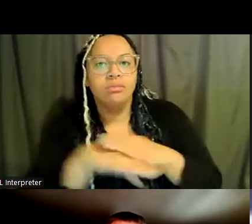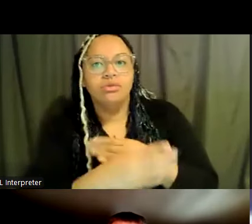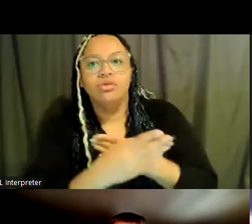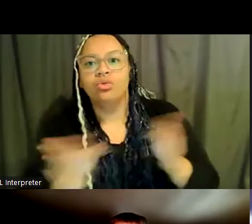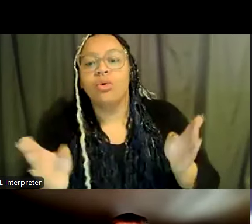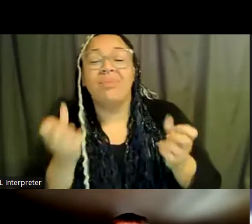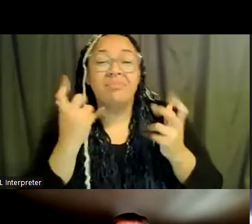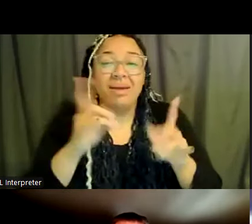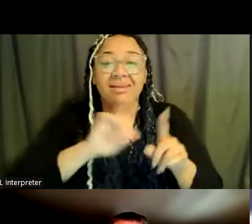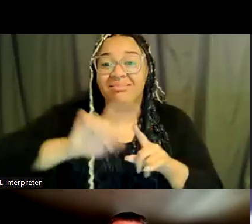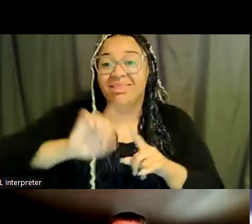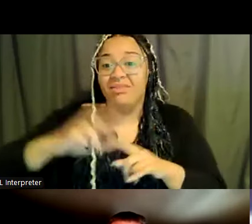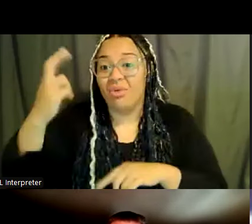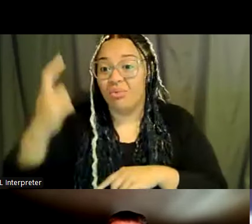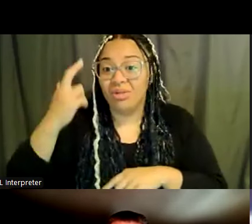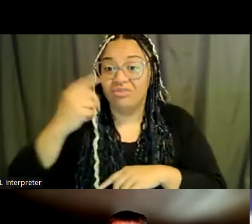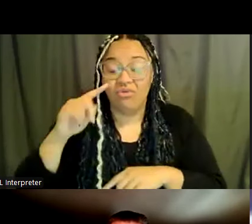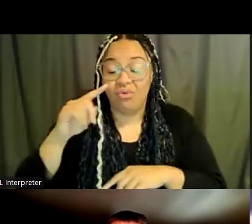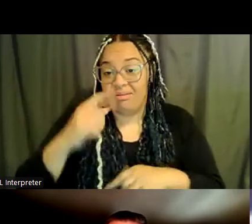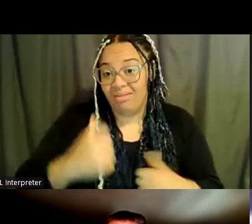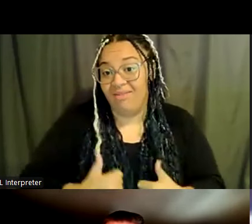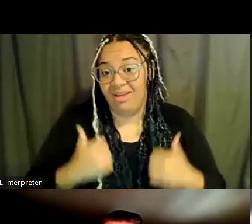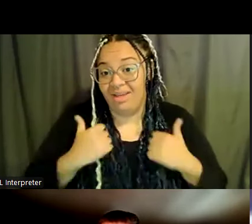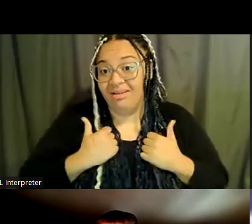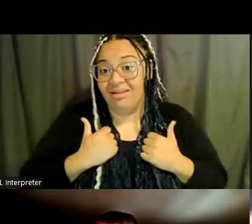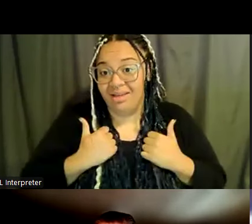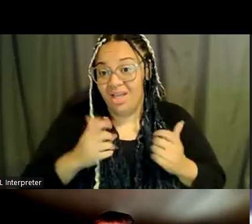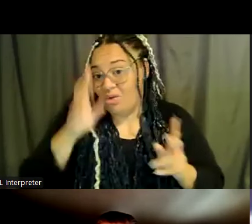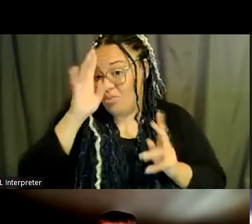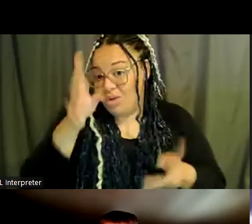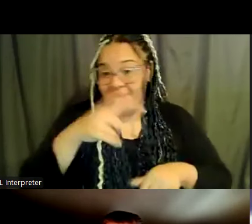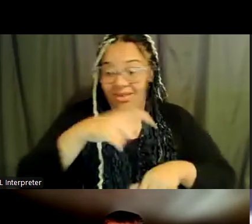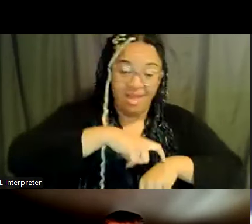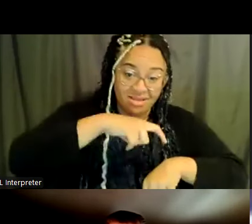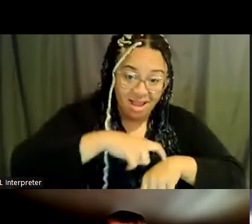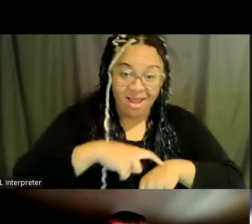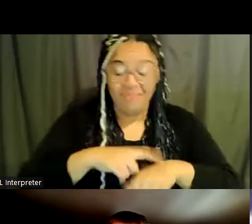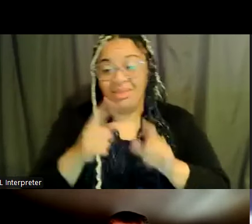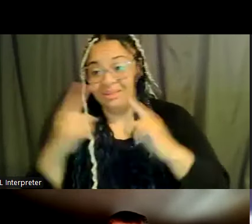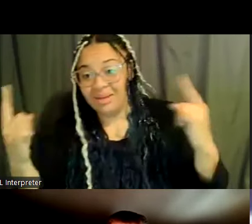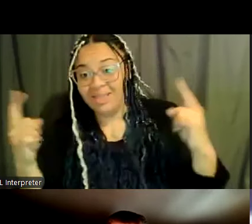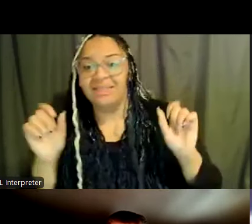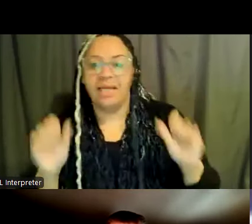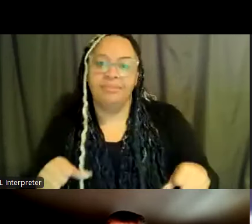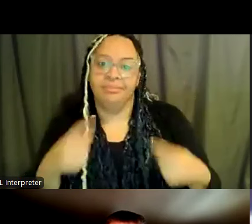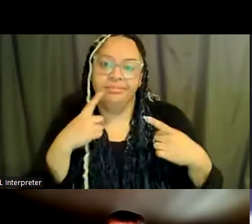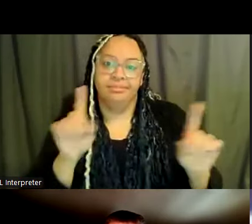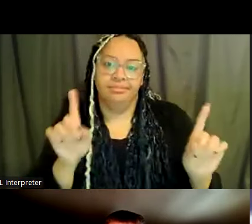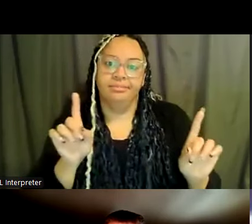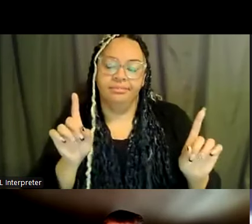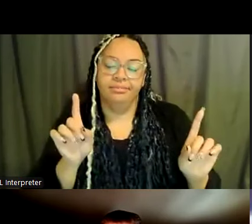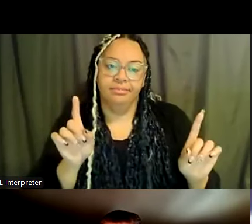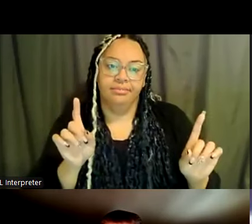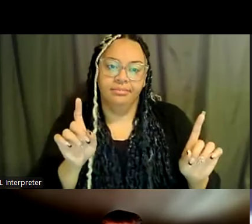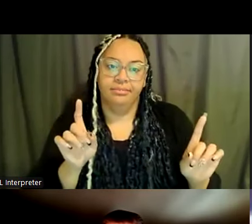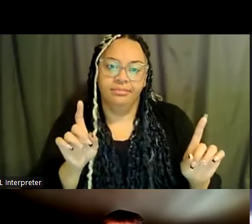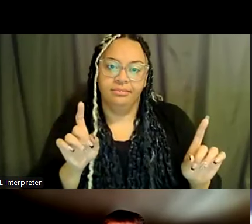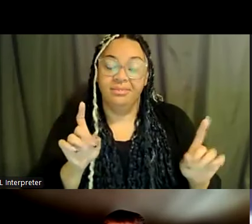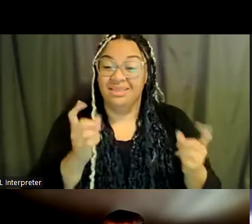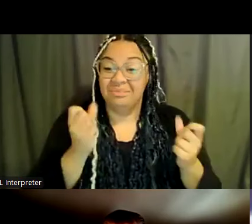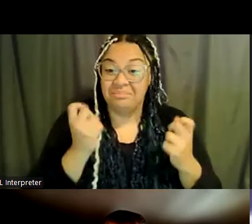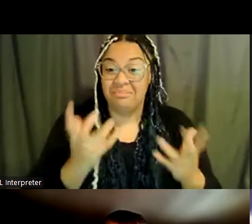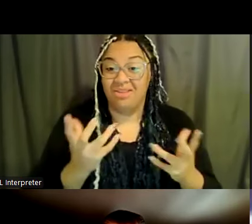of different reasons that creating that time and that space can be so effective. And then again, as much as